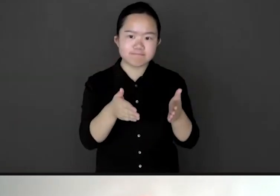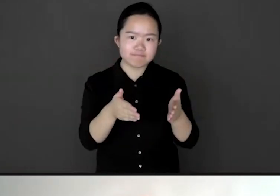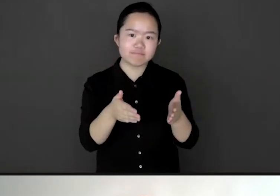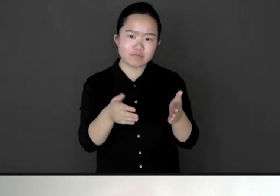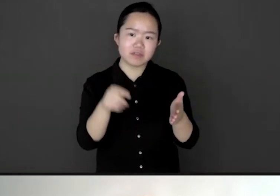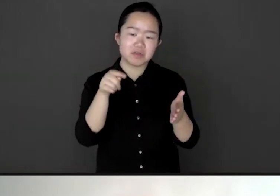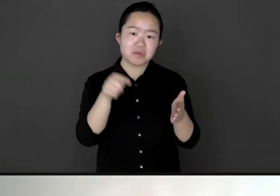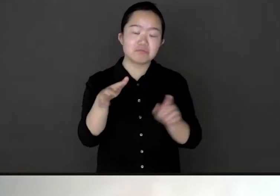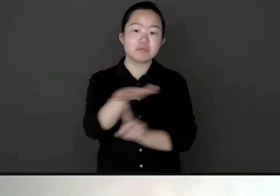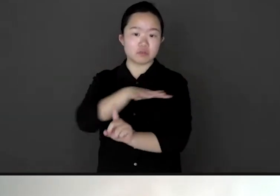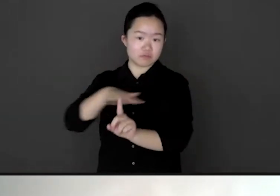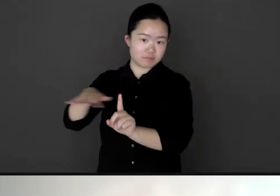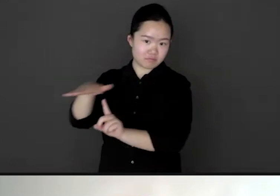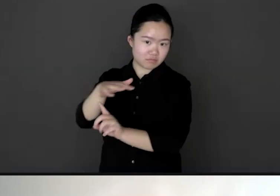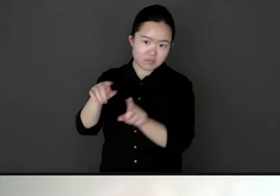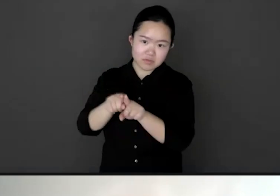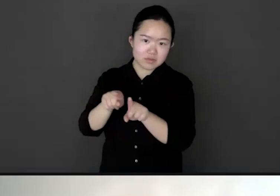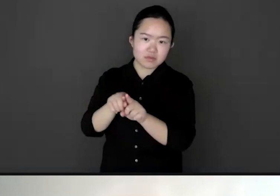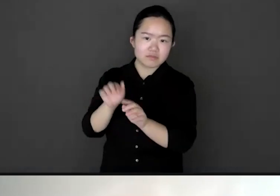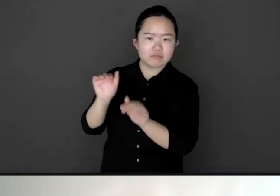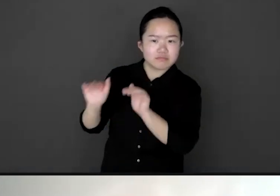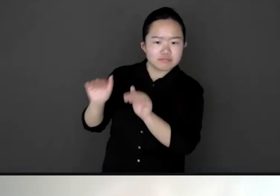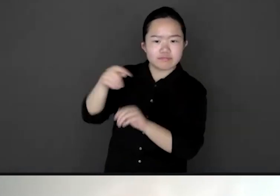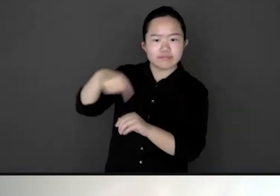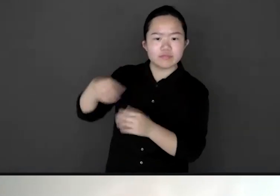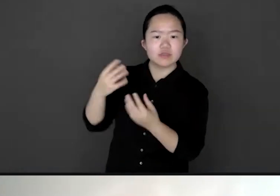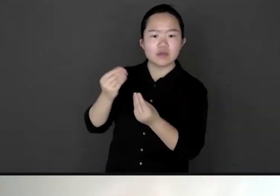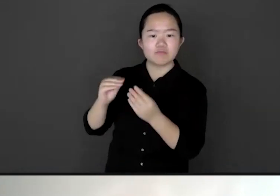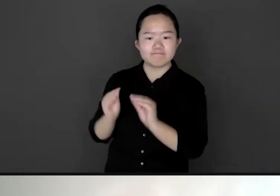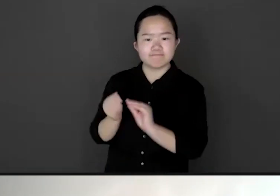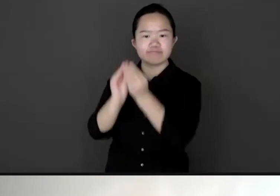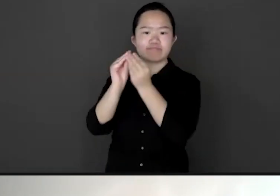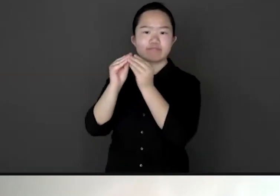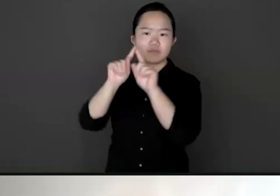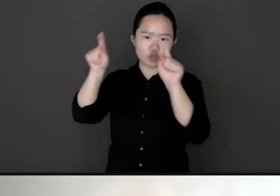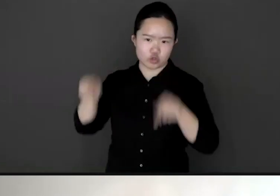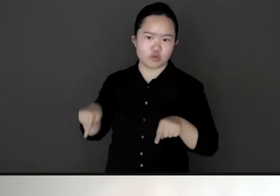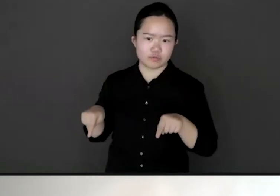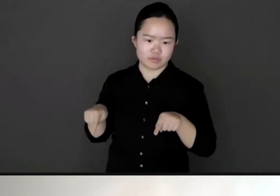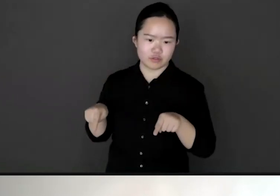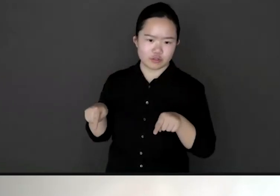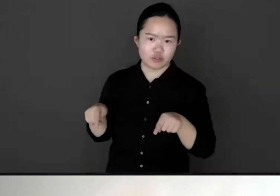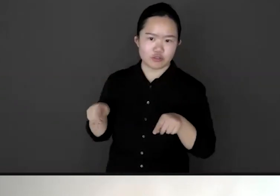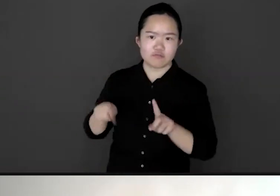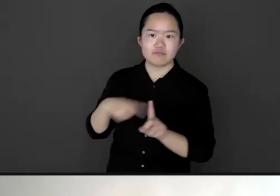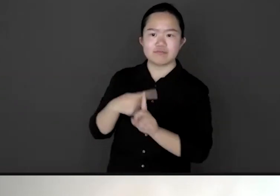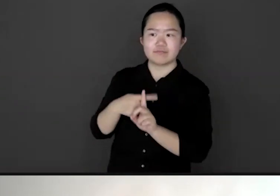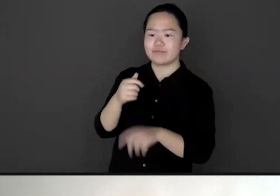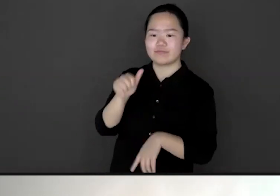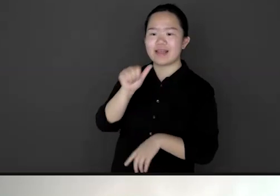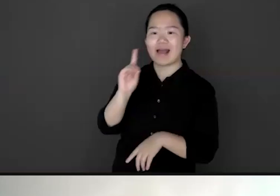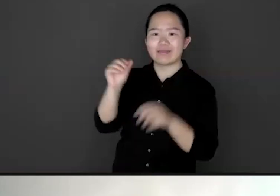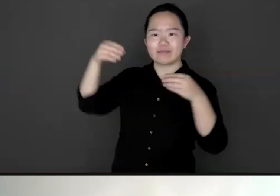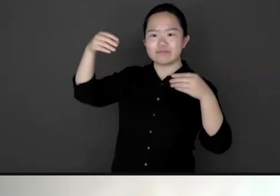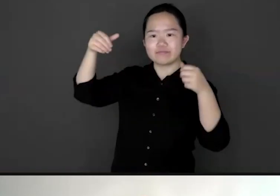world, you know, creating adverts, creating documentation. We need to put it into their workflows in their industry, not just say it's